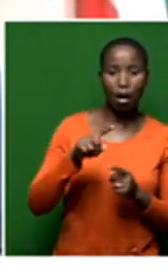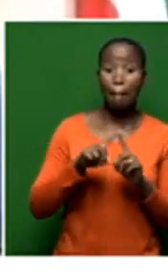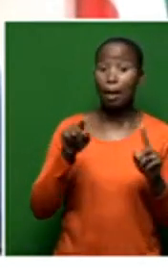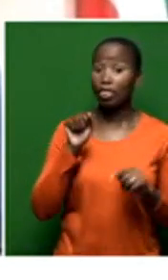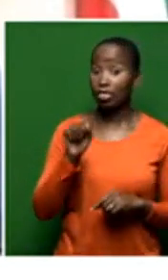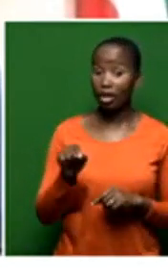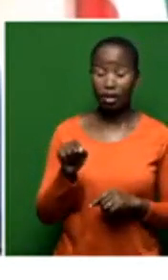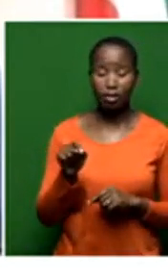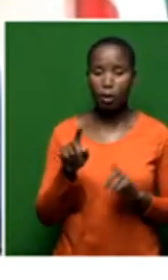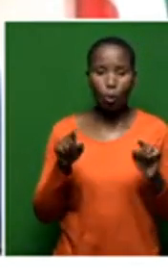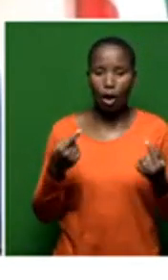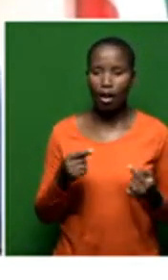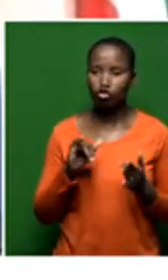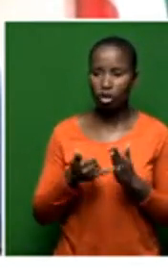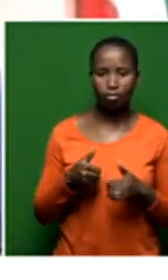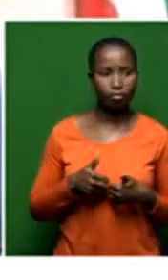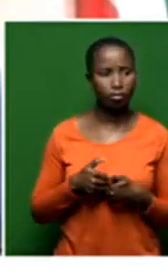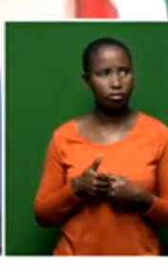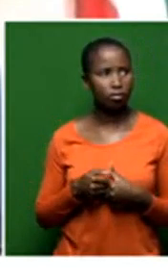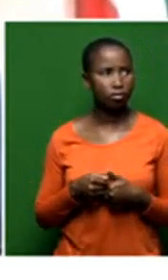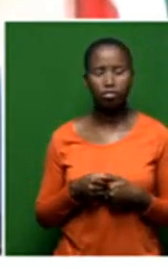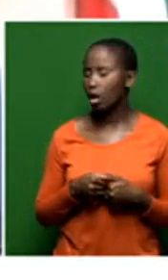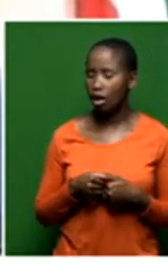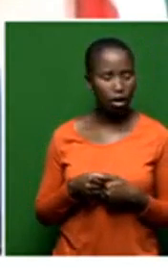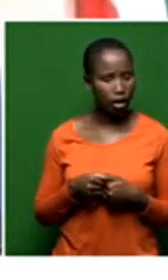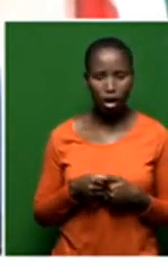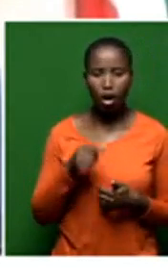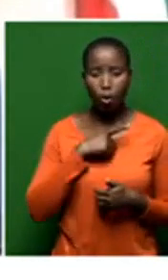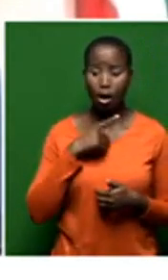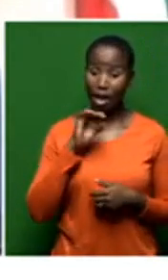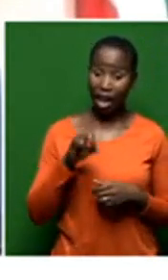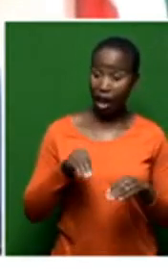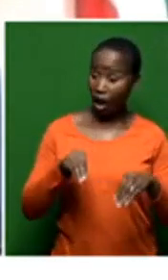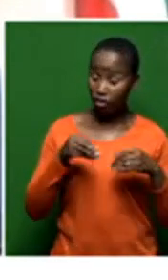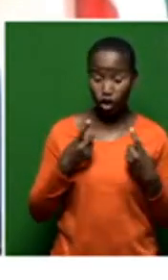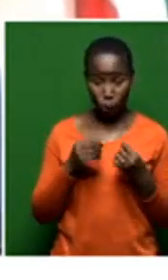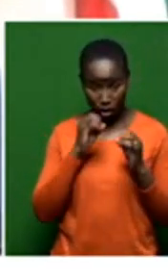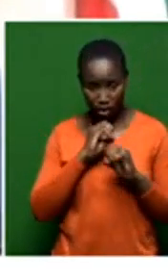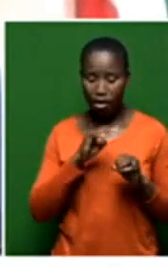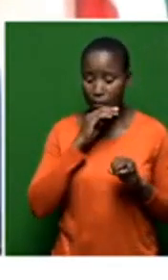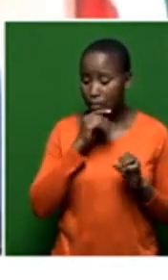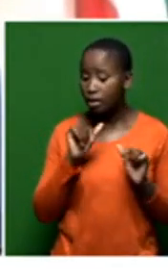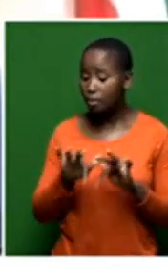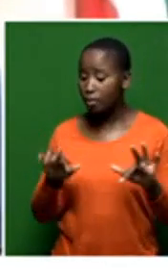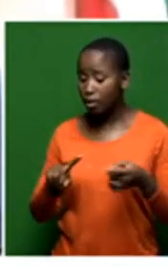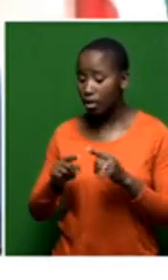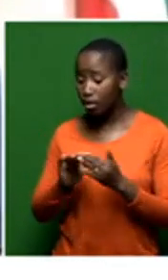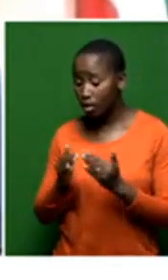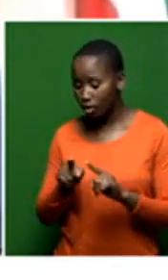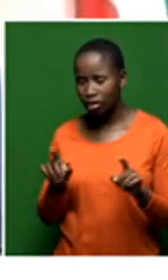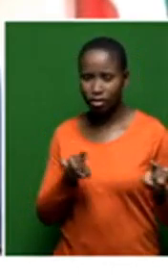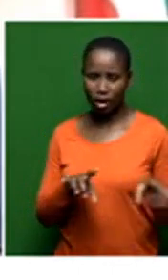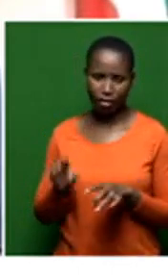reason why we fold our arms as a regulator. We will be failing South Africans because we are their last line of defense. If